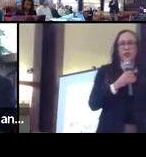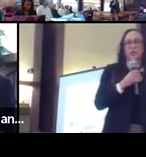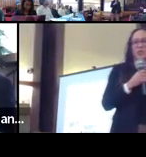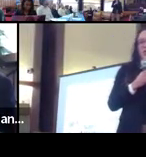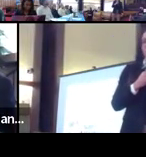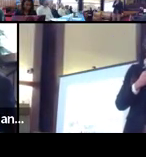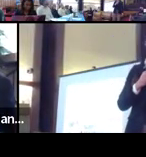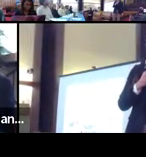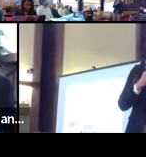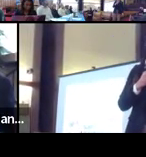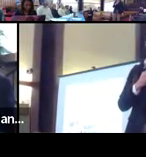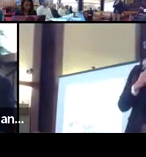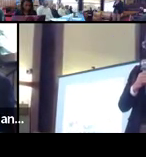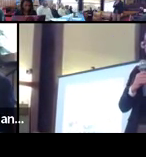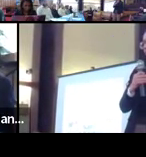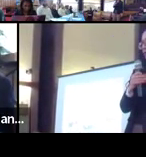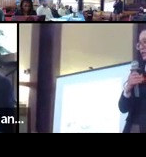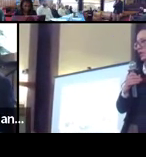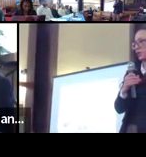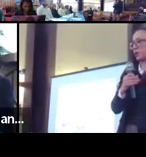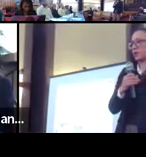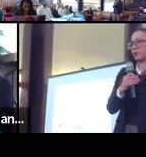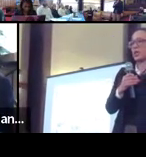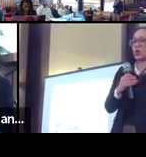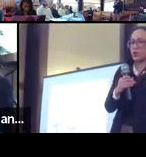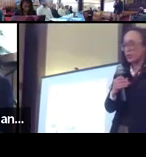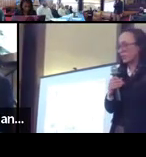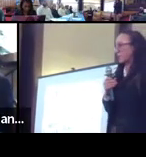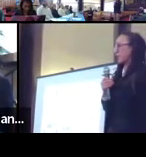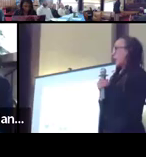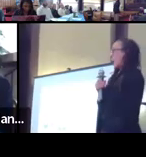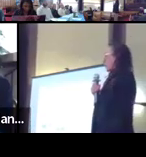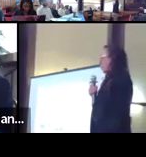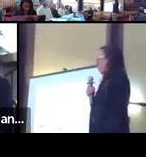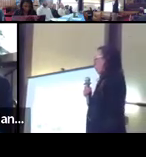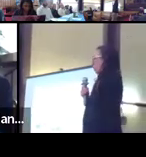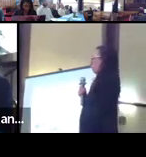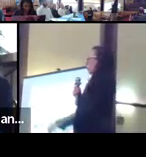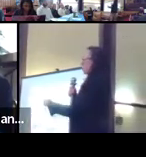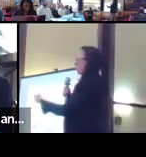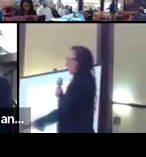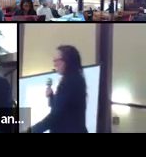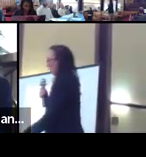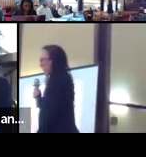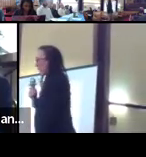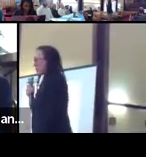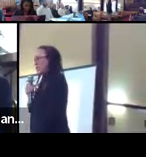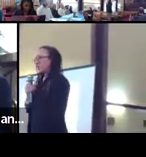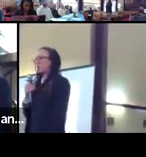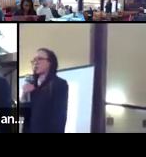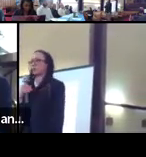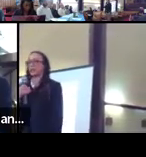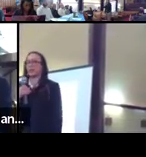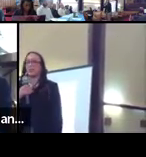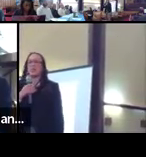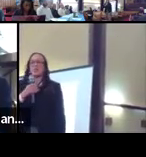long-term resiliency and community self-sustainability. We know that this isn't going to happen tomorrow. And if you've already had a